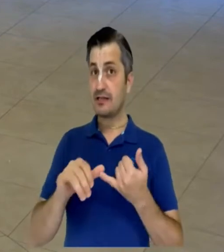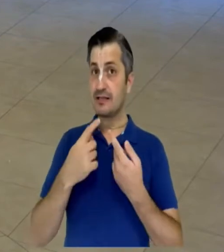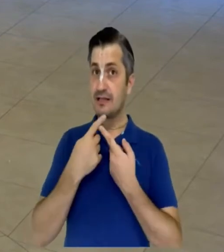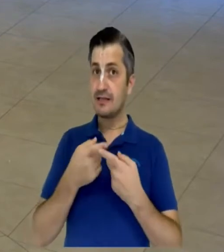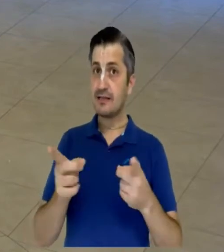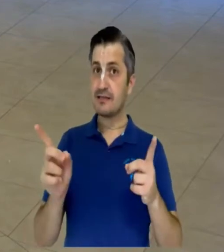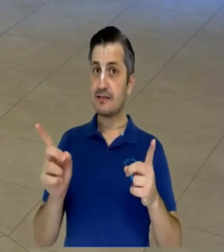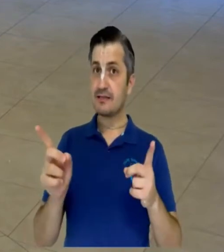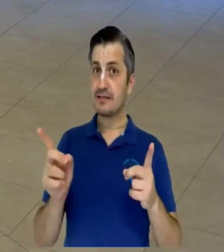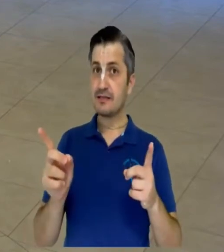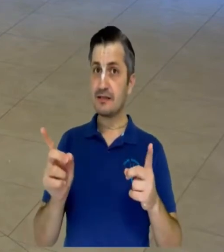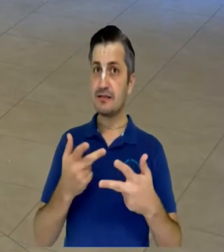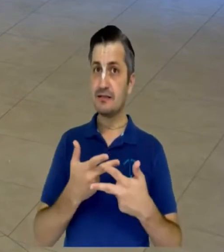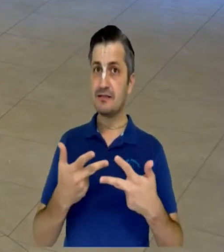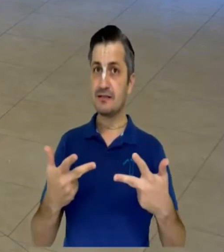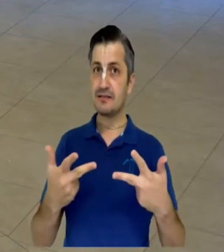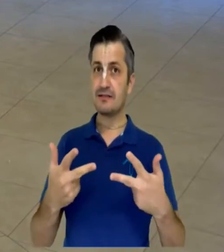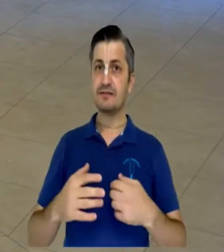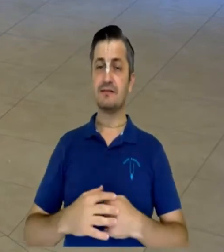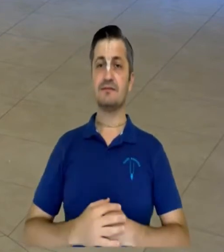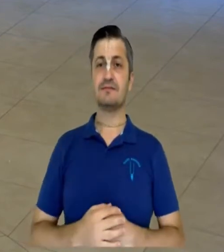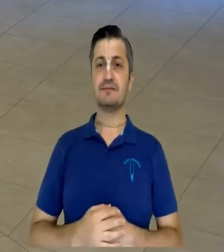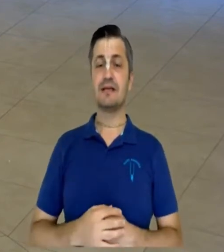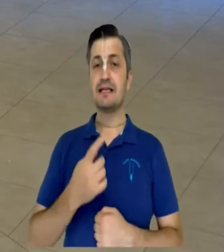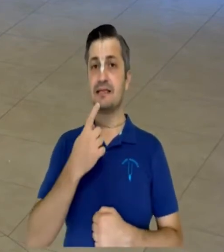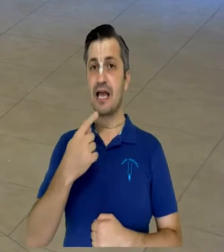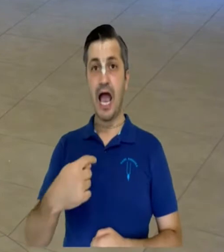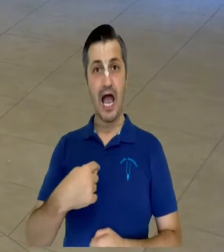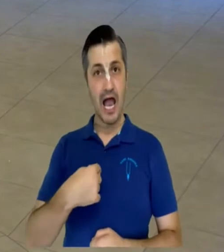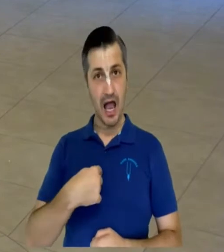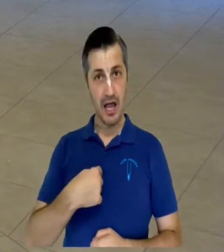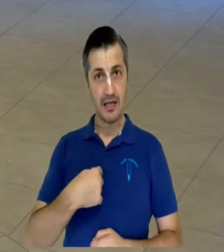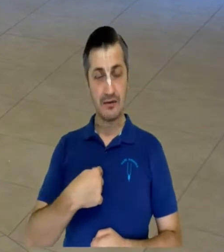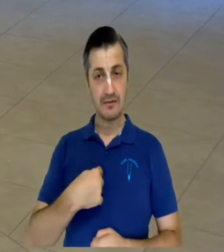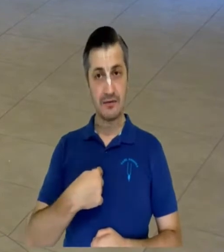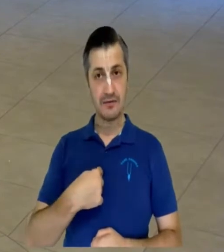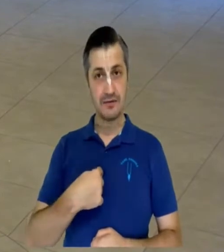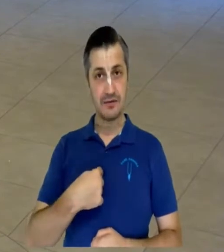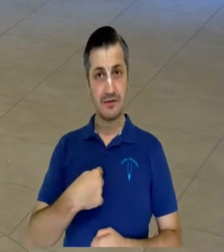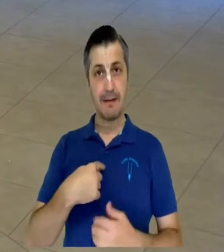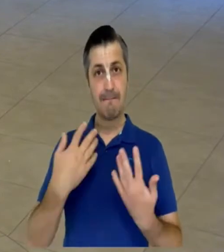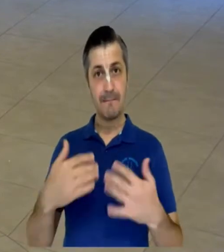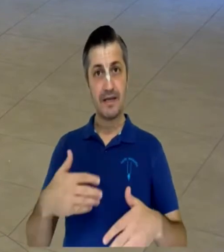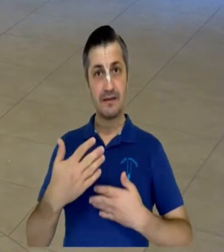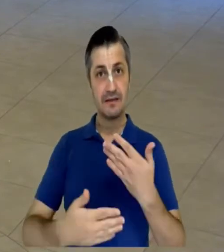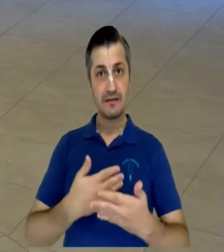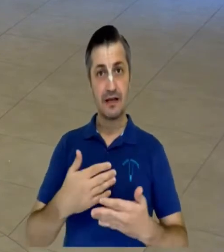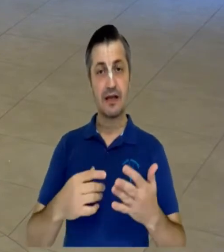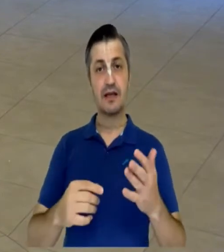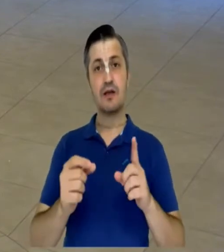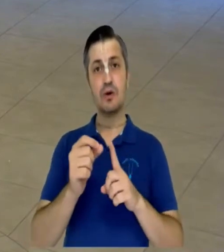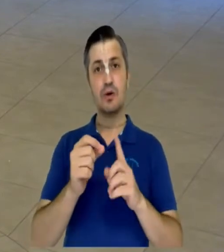Asmi loke vede cha. So I am described as Purushottama, the Supreme